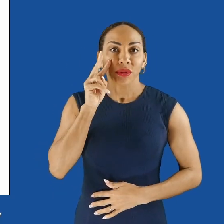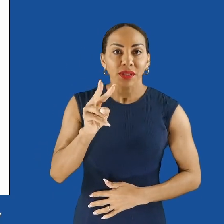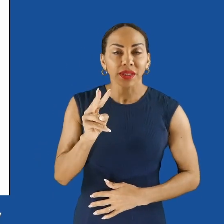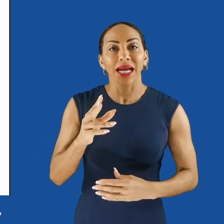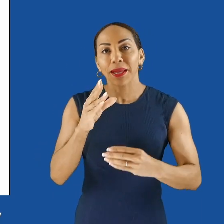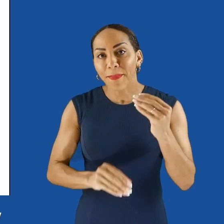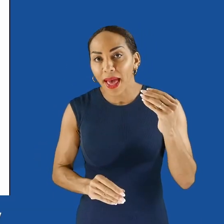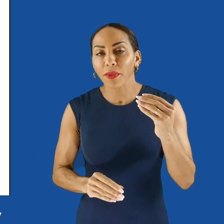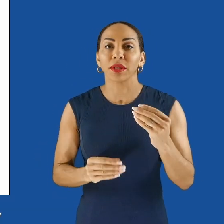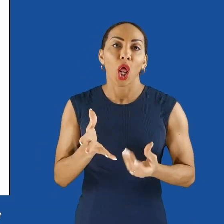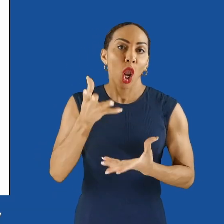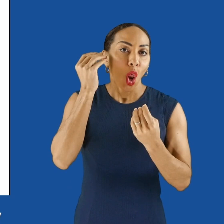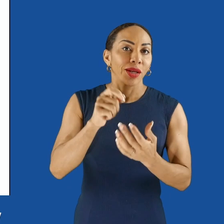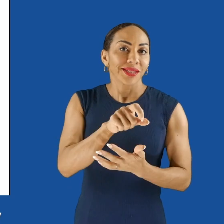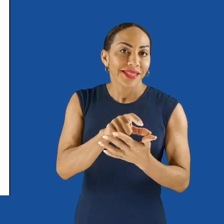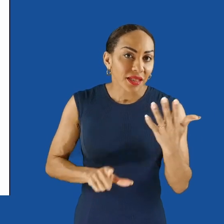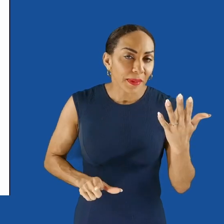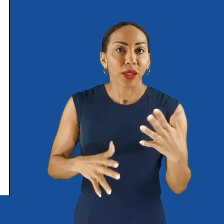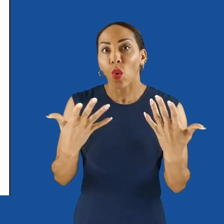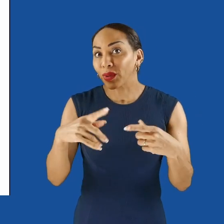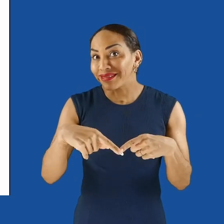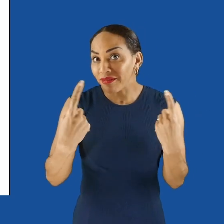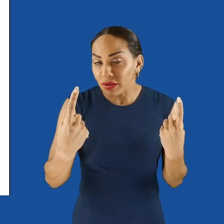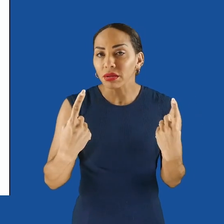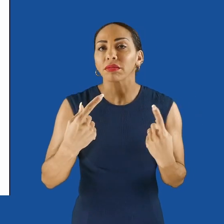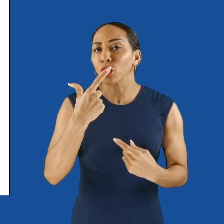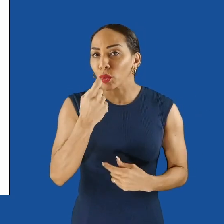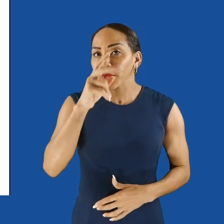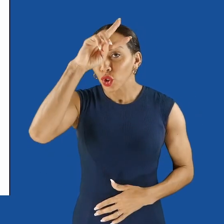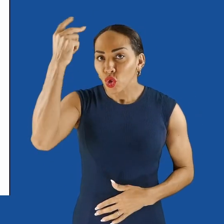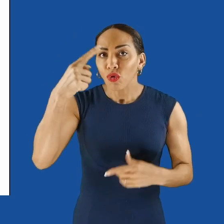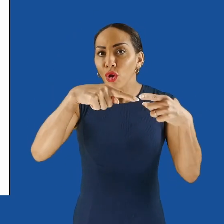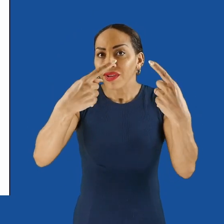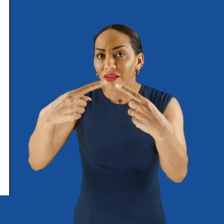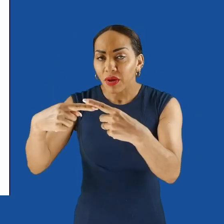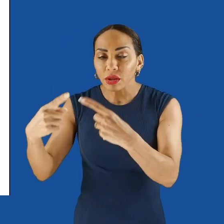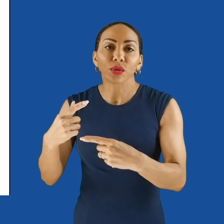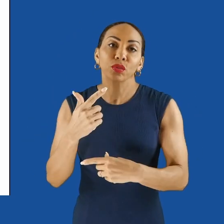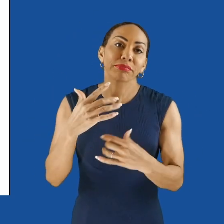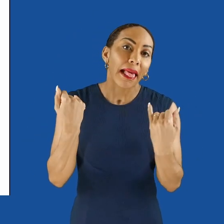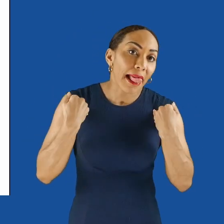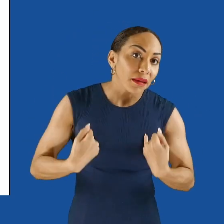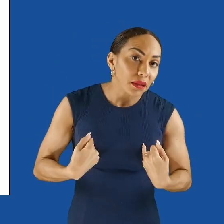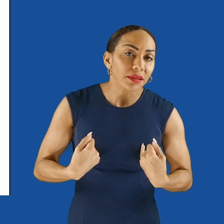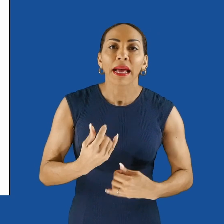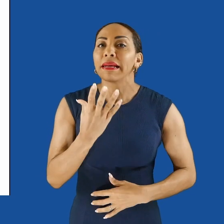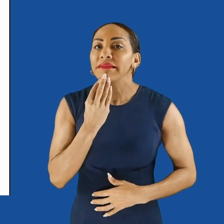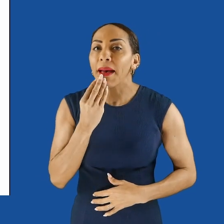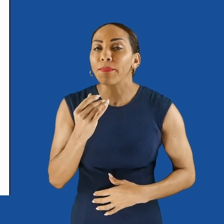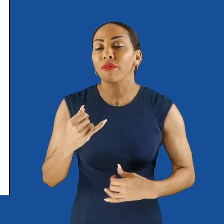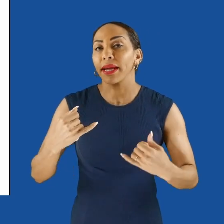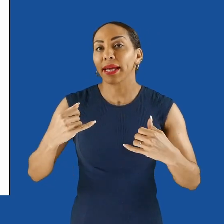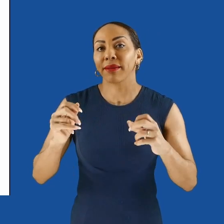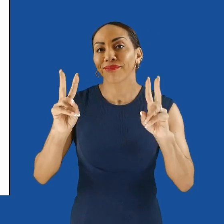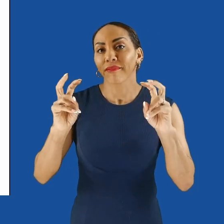sight impairment, a learning disability or difference including neurodivergence, an illness, a temporary